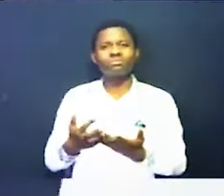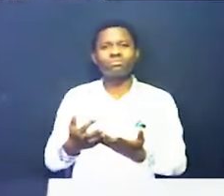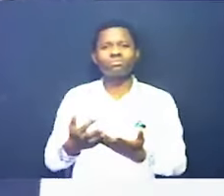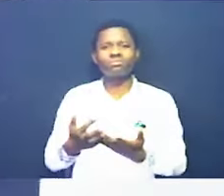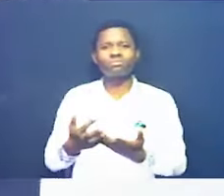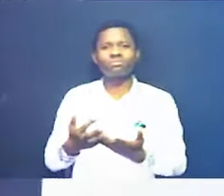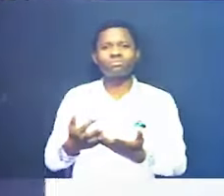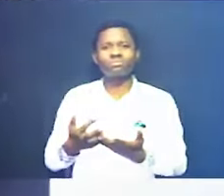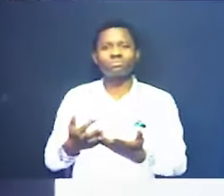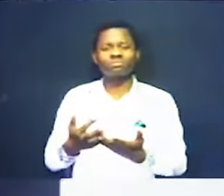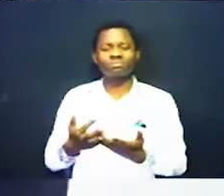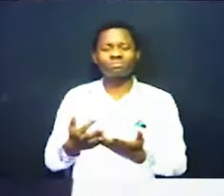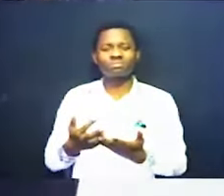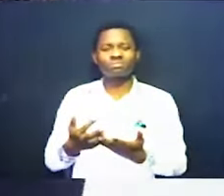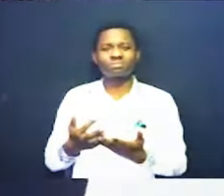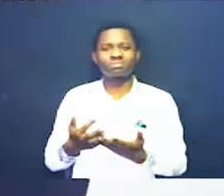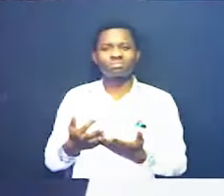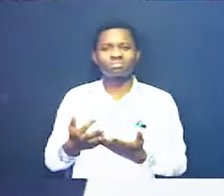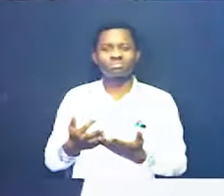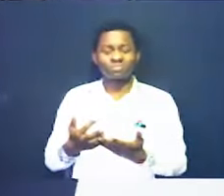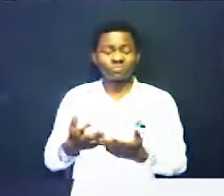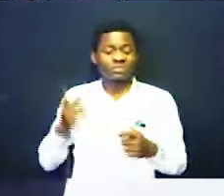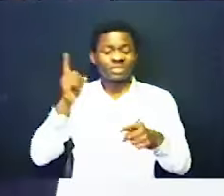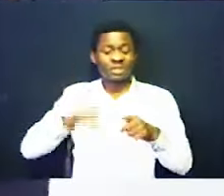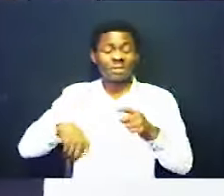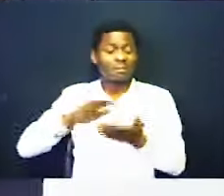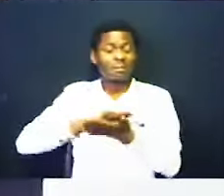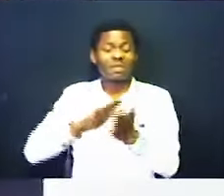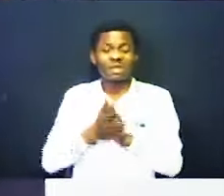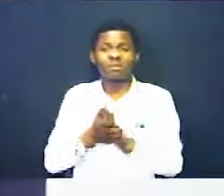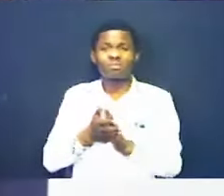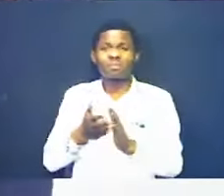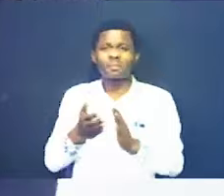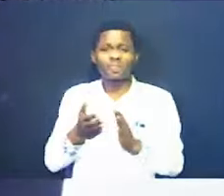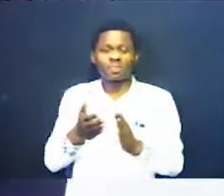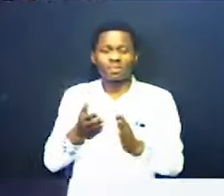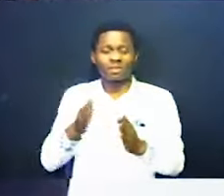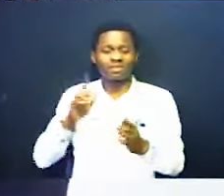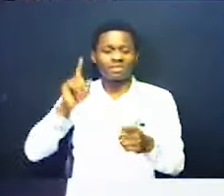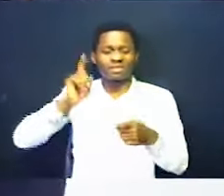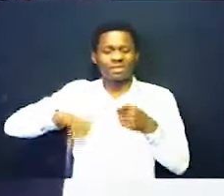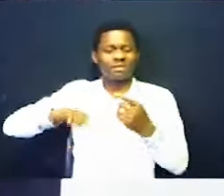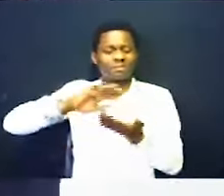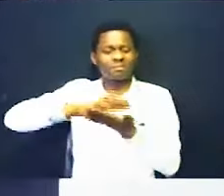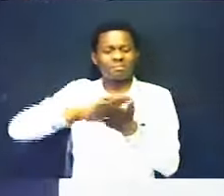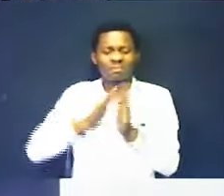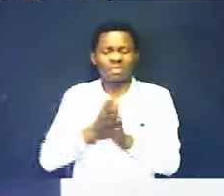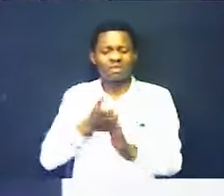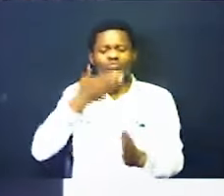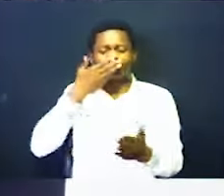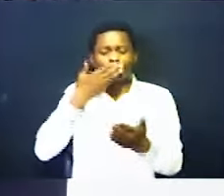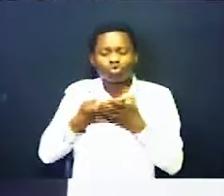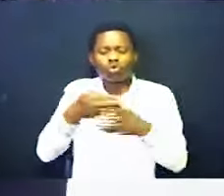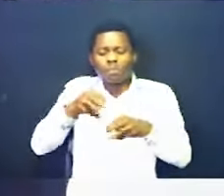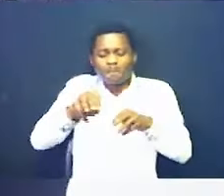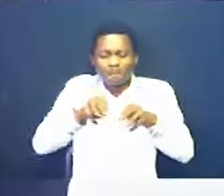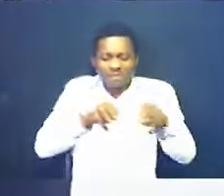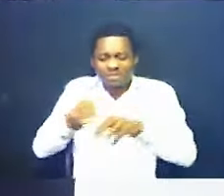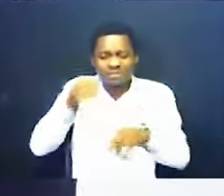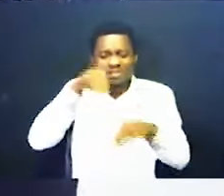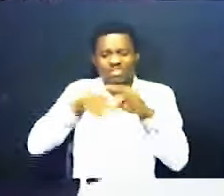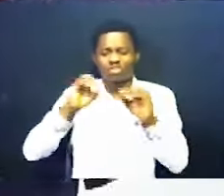You don't be a good manager in any office when you don't guide the rules and